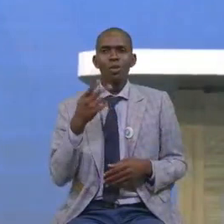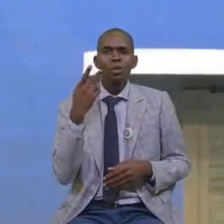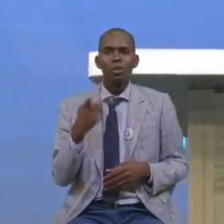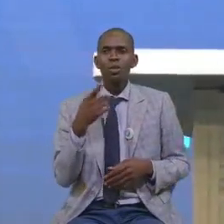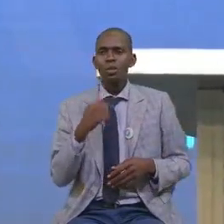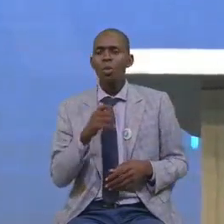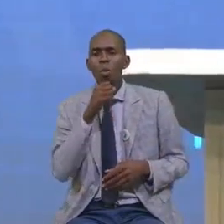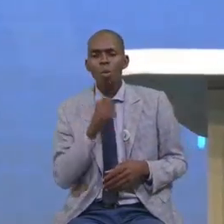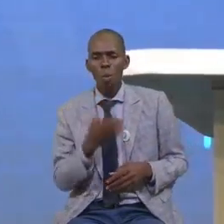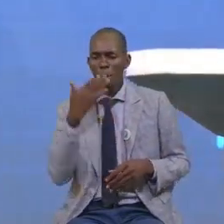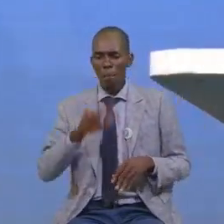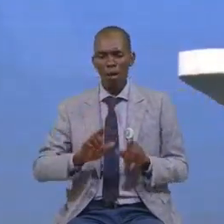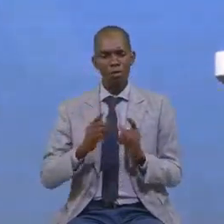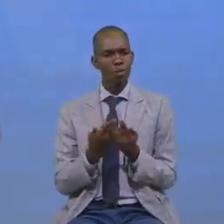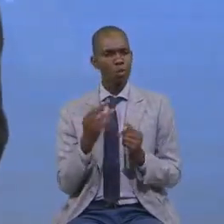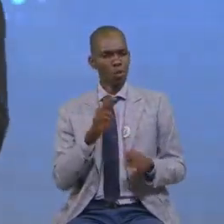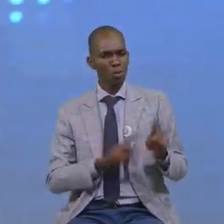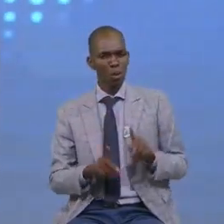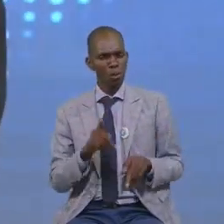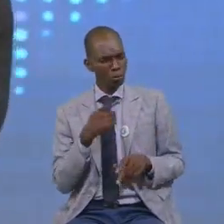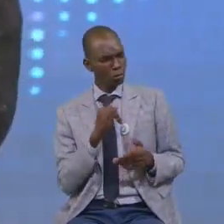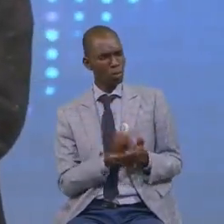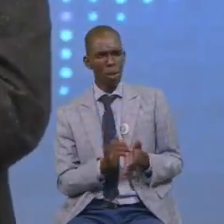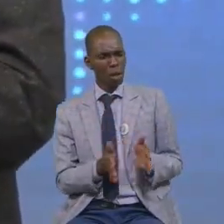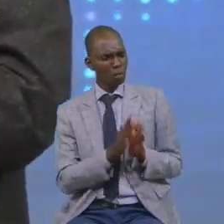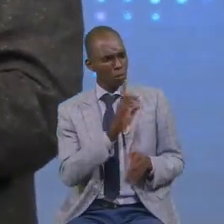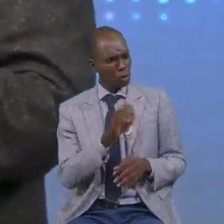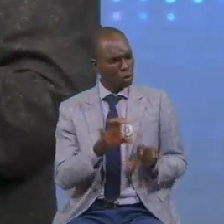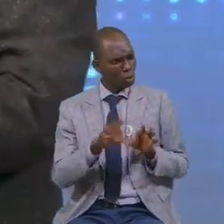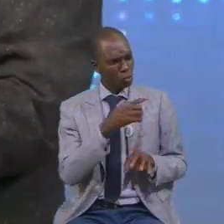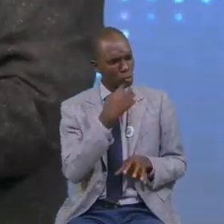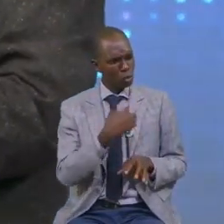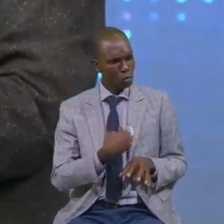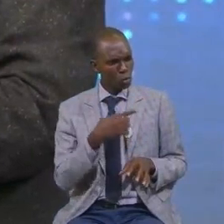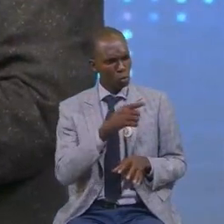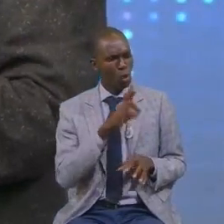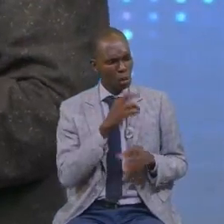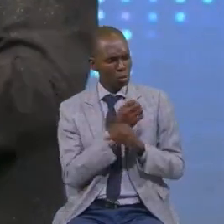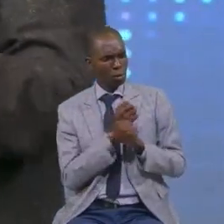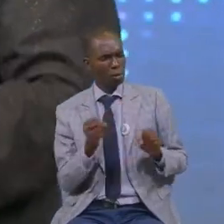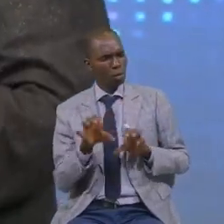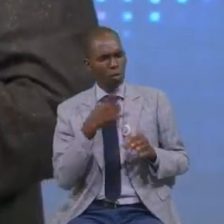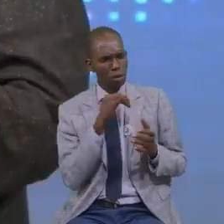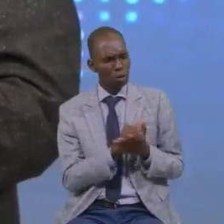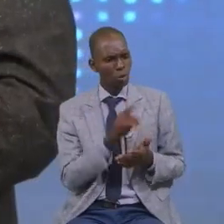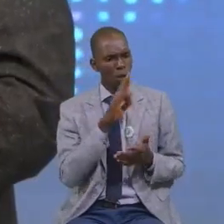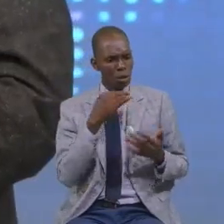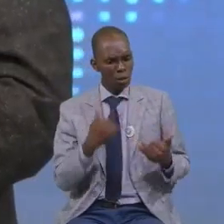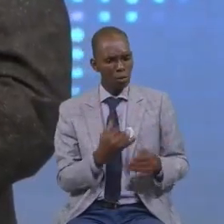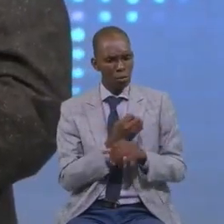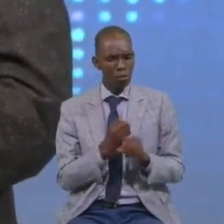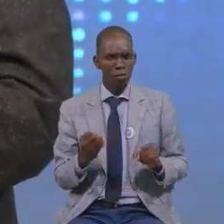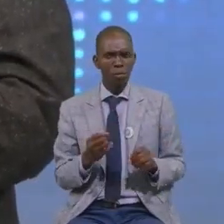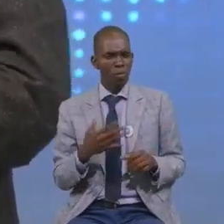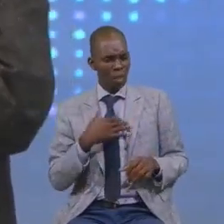company. And I say, did you say you went to the Lord? Did you say you sowed in righteousness? I still see the way